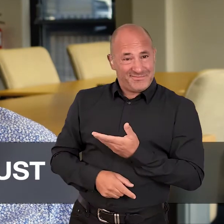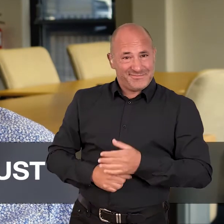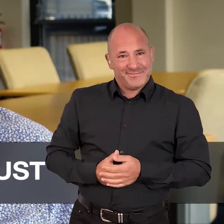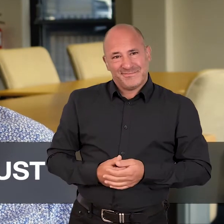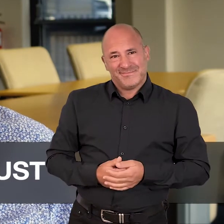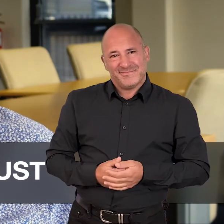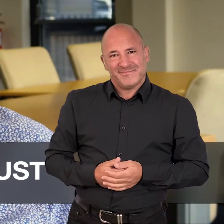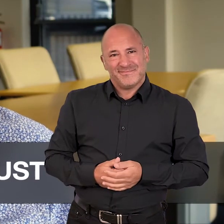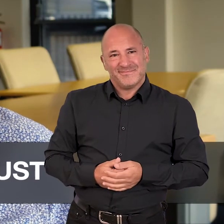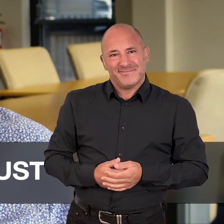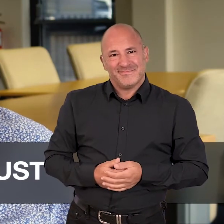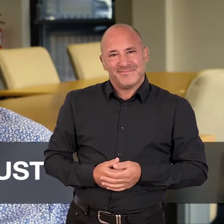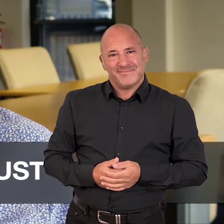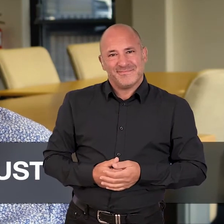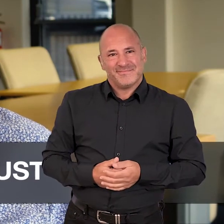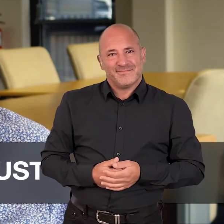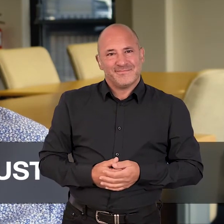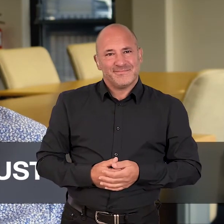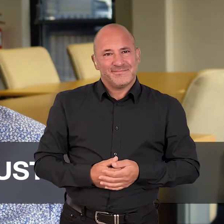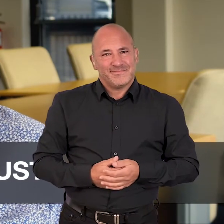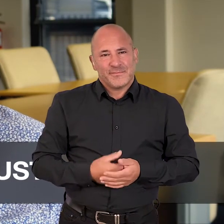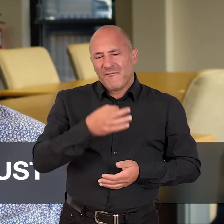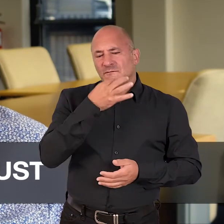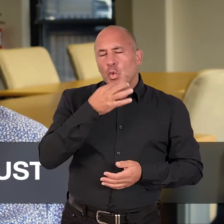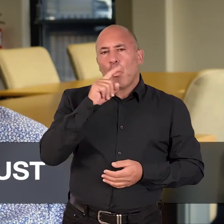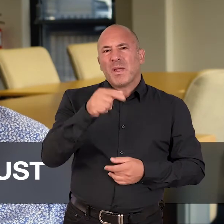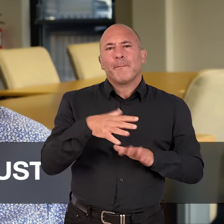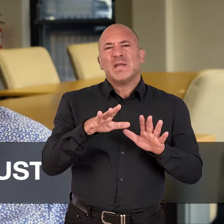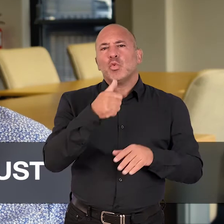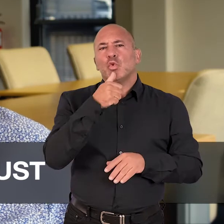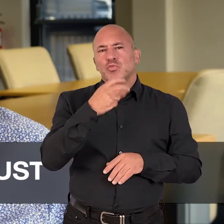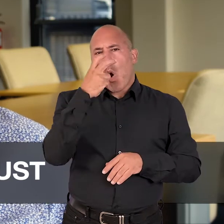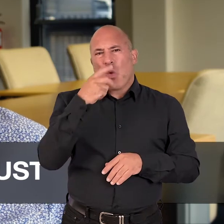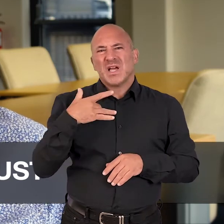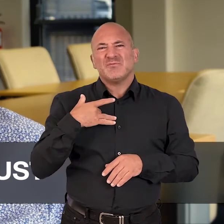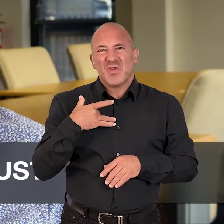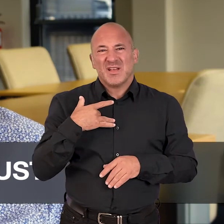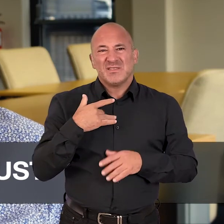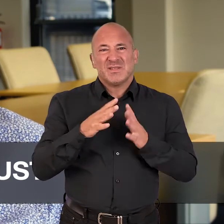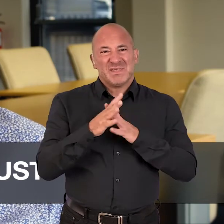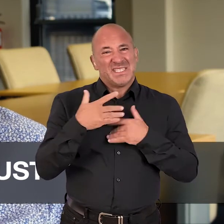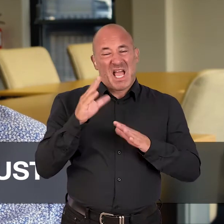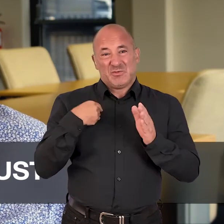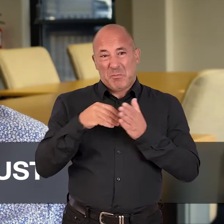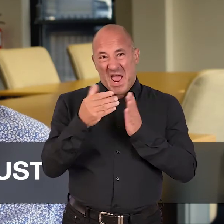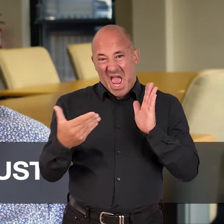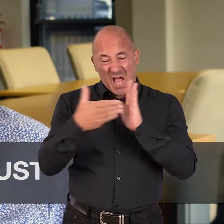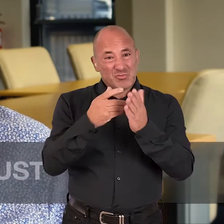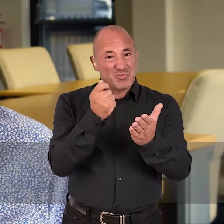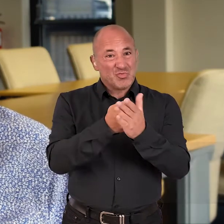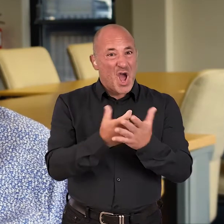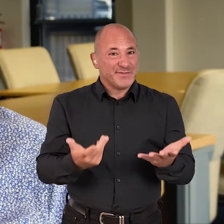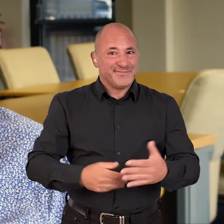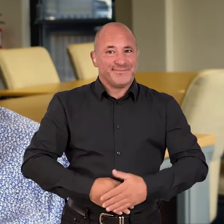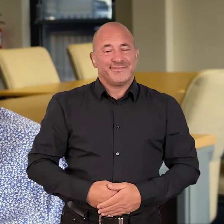capital letters as shown on the screen. A number of people have used the old address, and that has